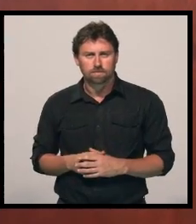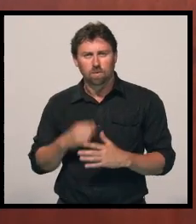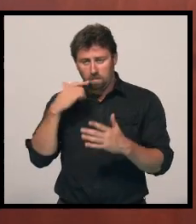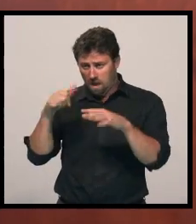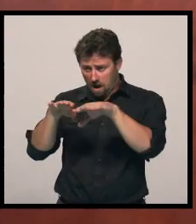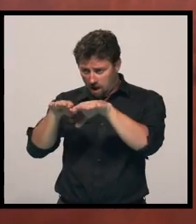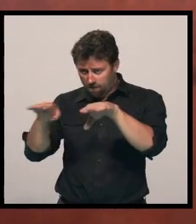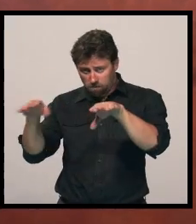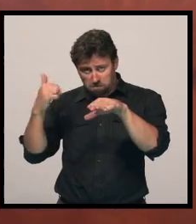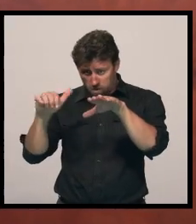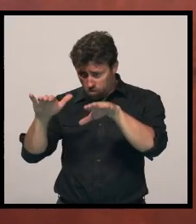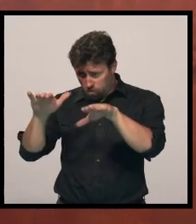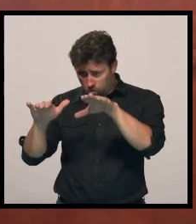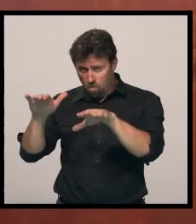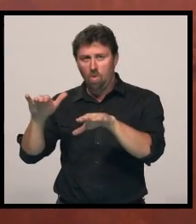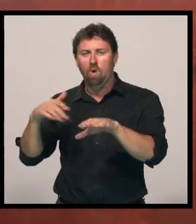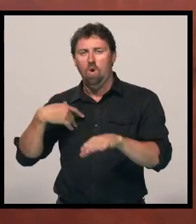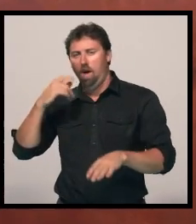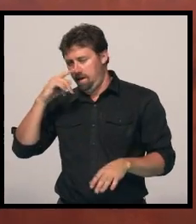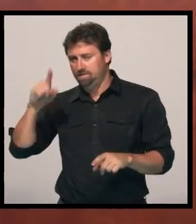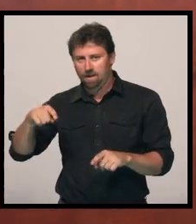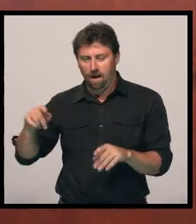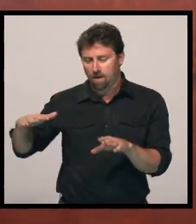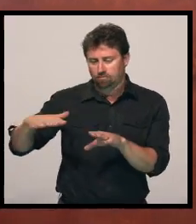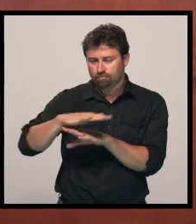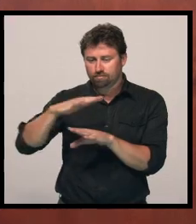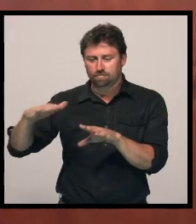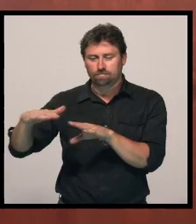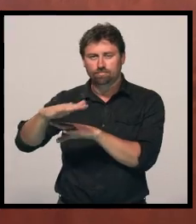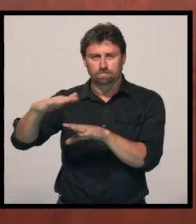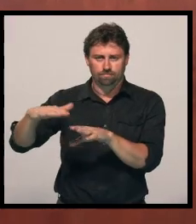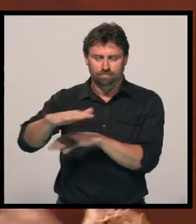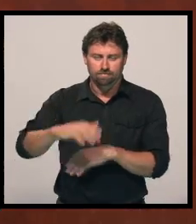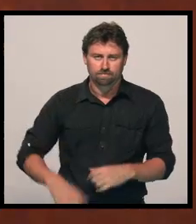other. So, overlapping my cut.